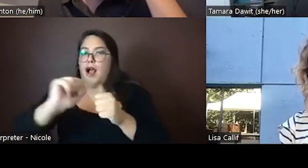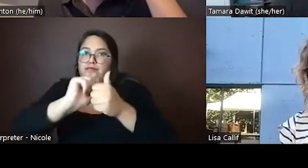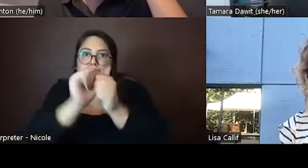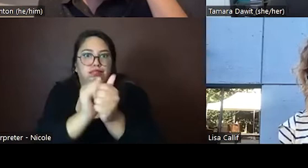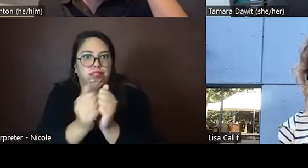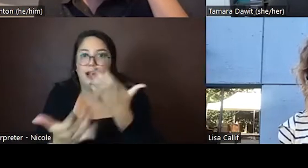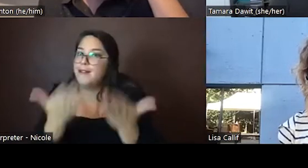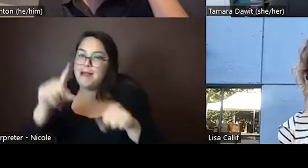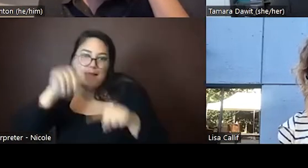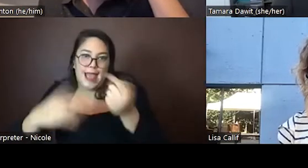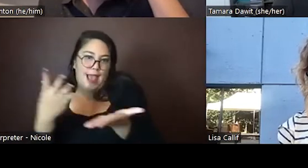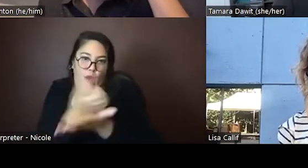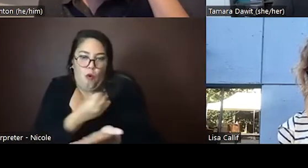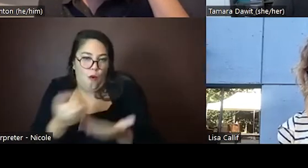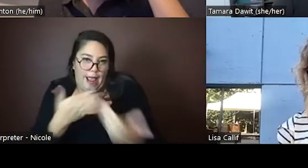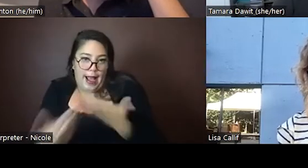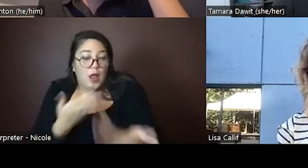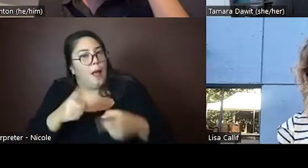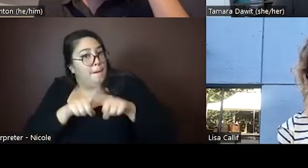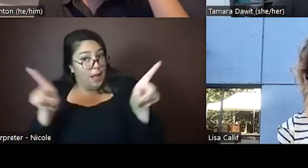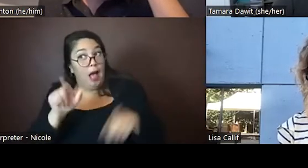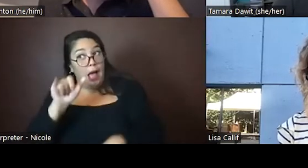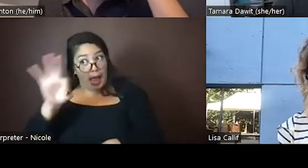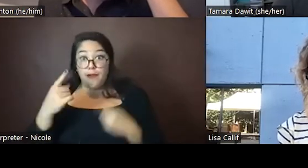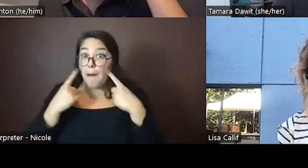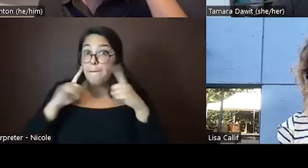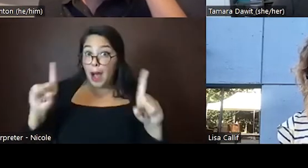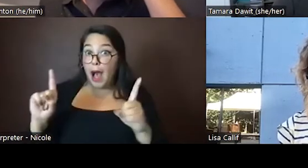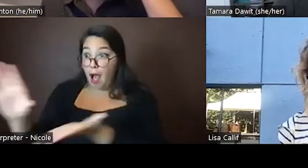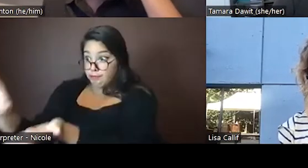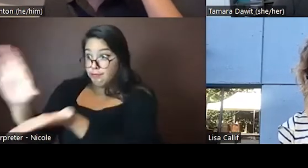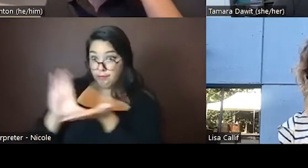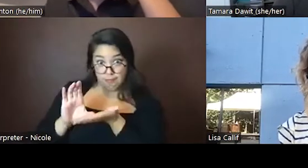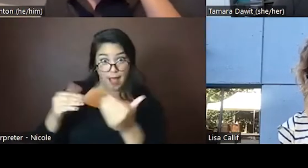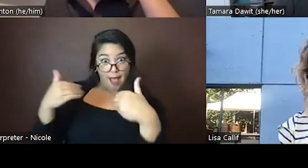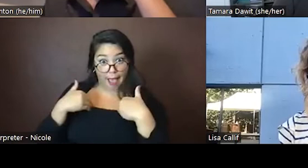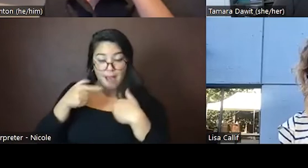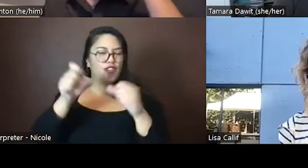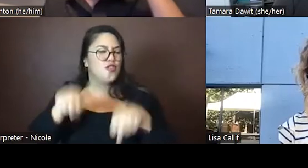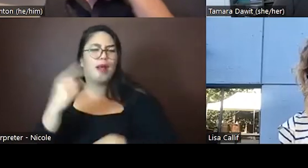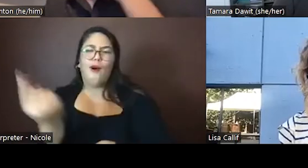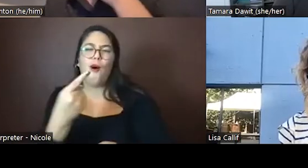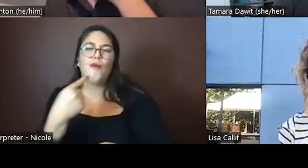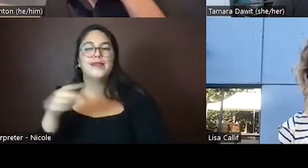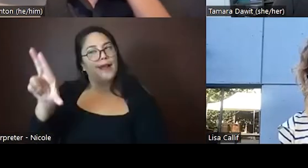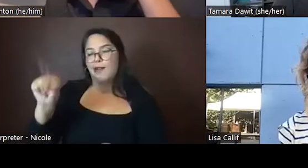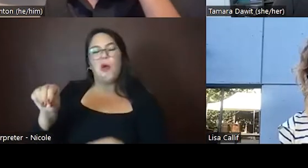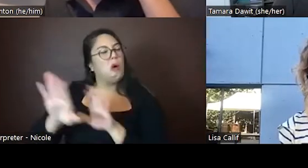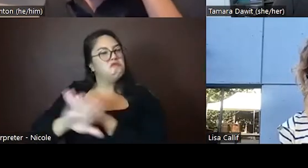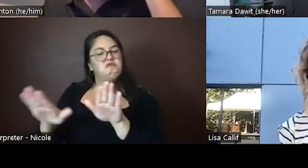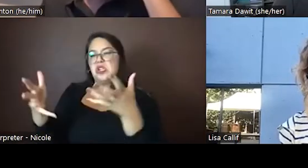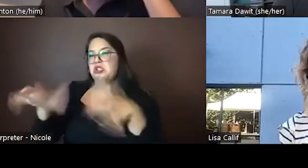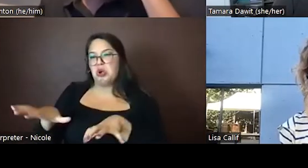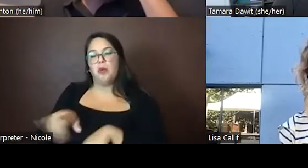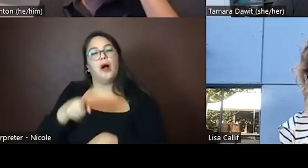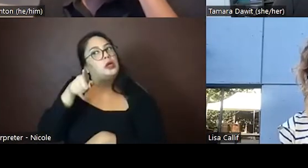it, you can still say no. Like, you're always in the position of saying no and remembering that you're in control. This is your project that you're working on for